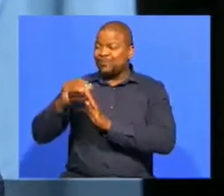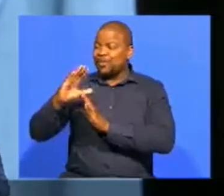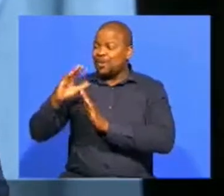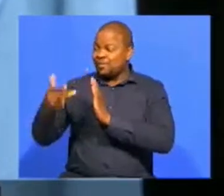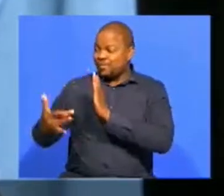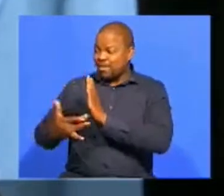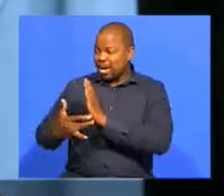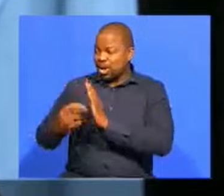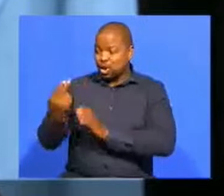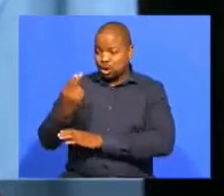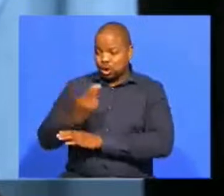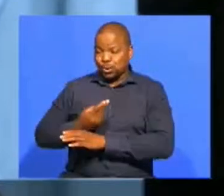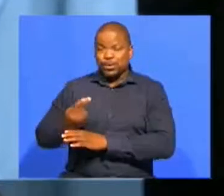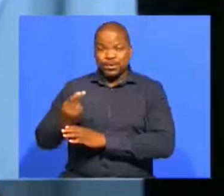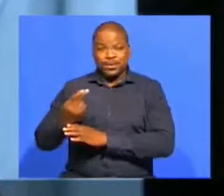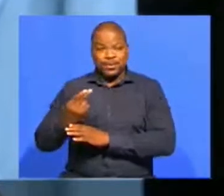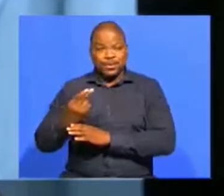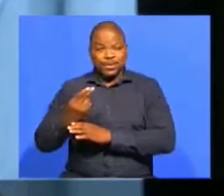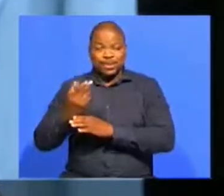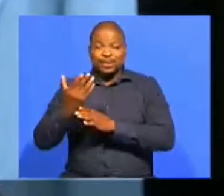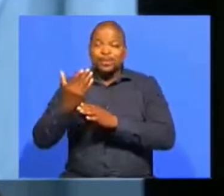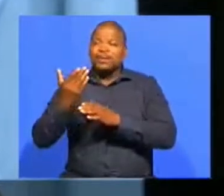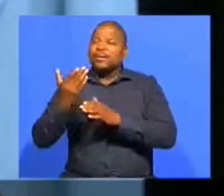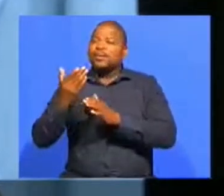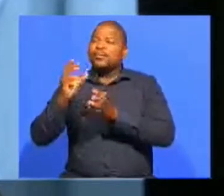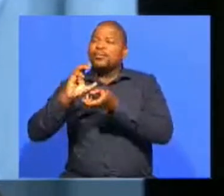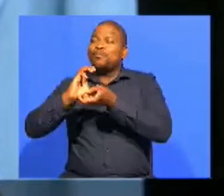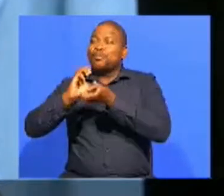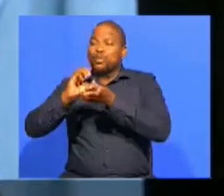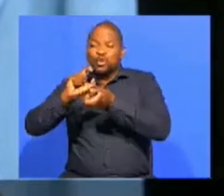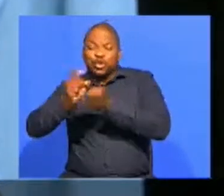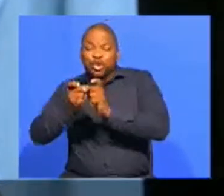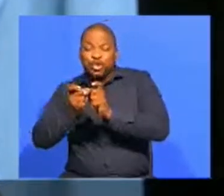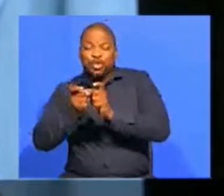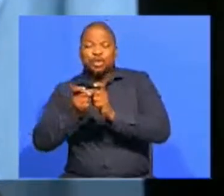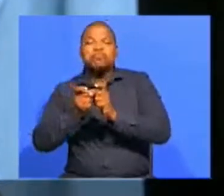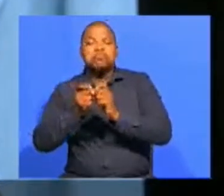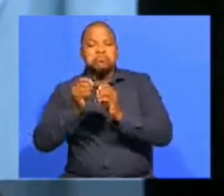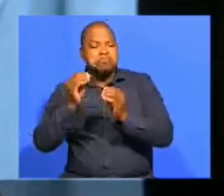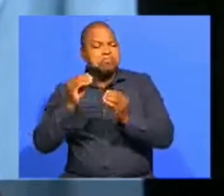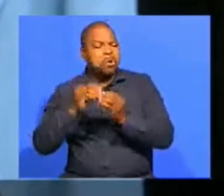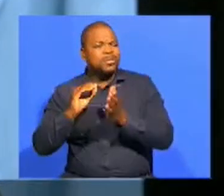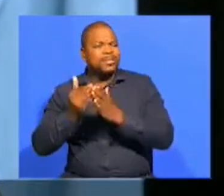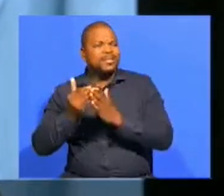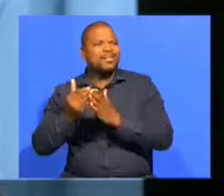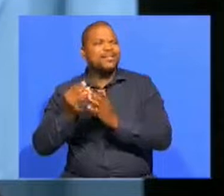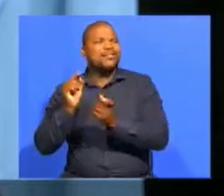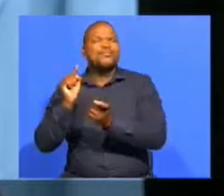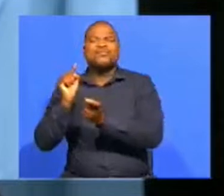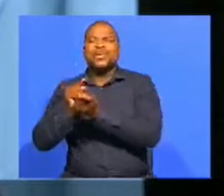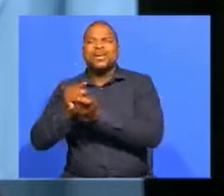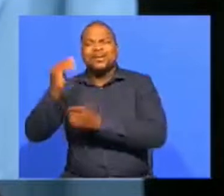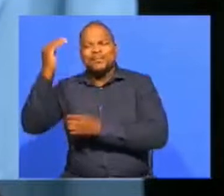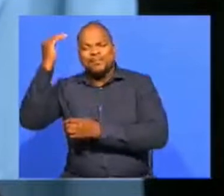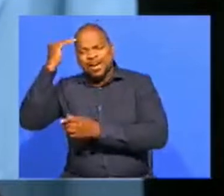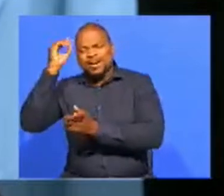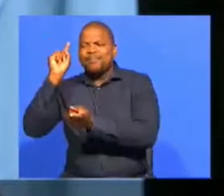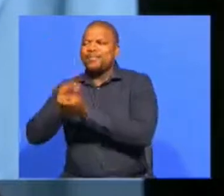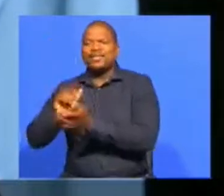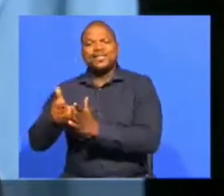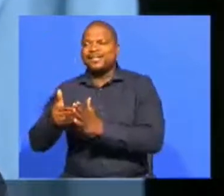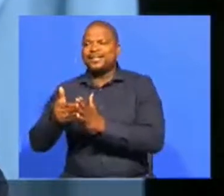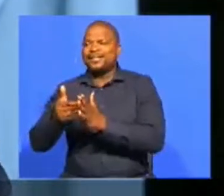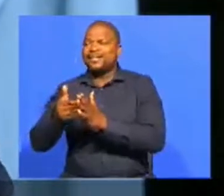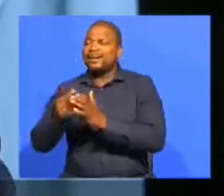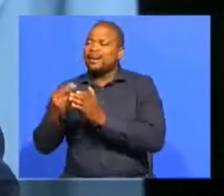embracing technology, and addressing climate change is more than just a meeting of minds.